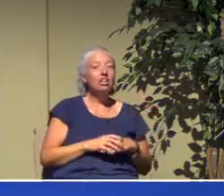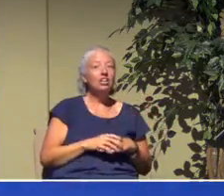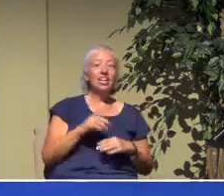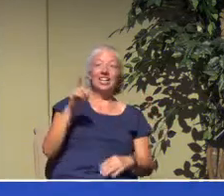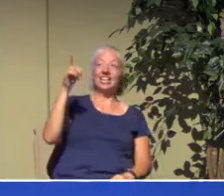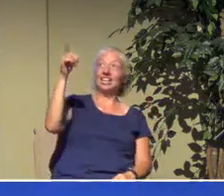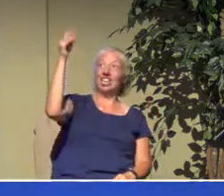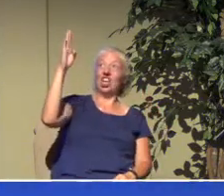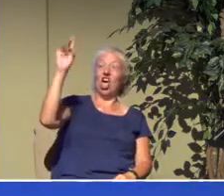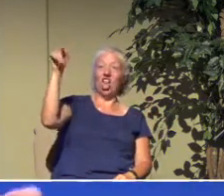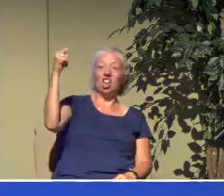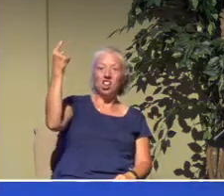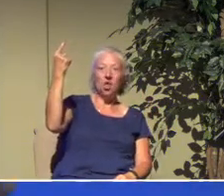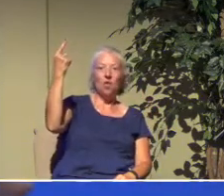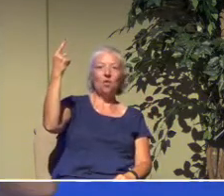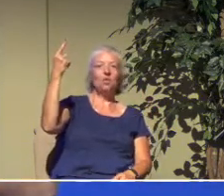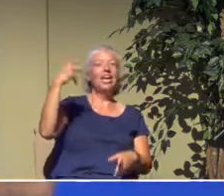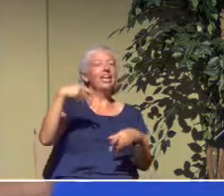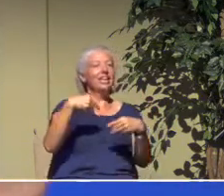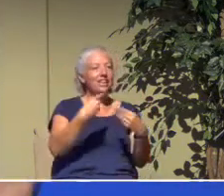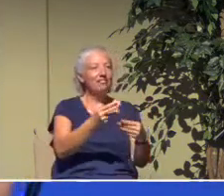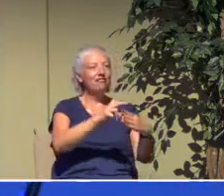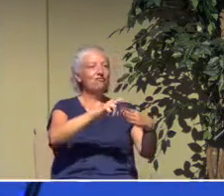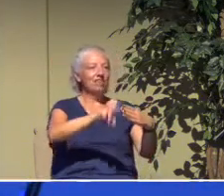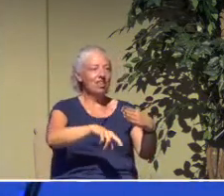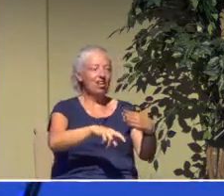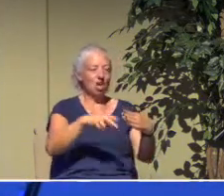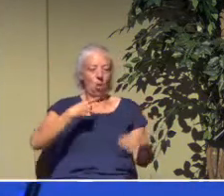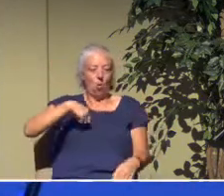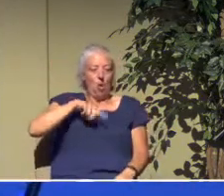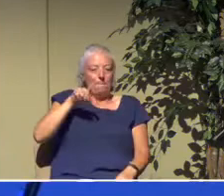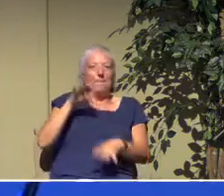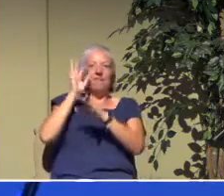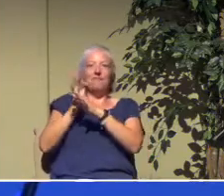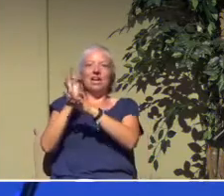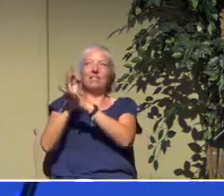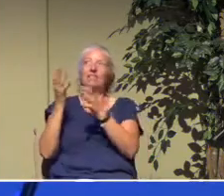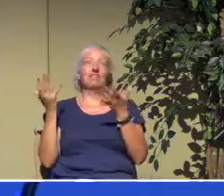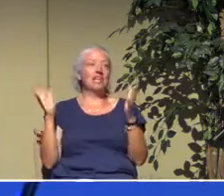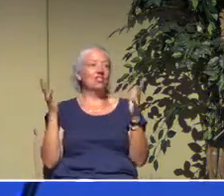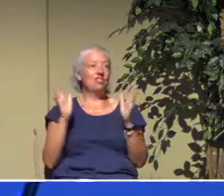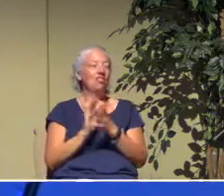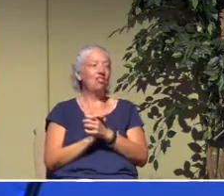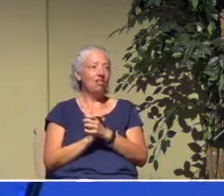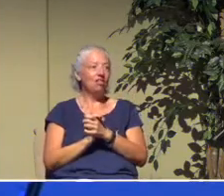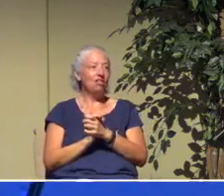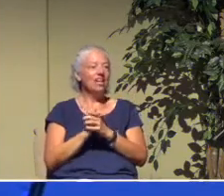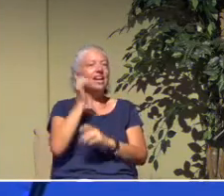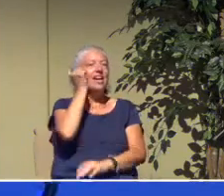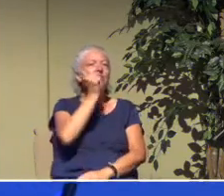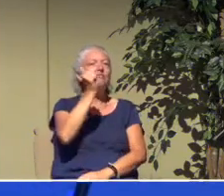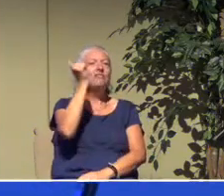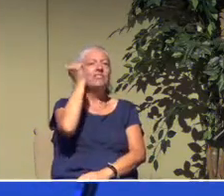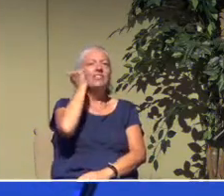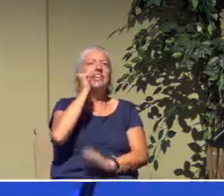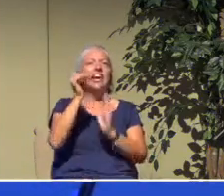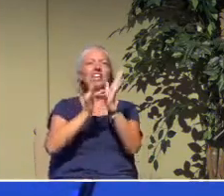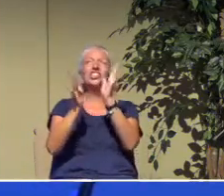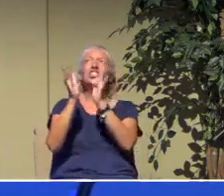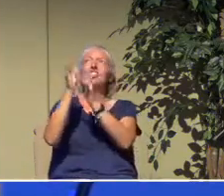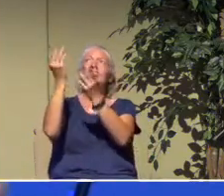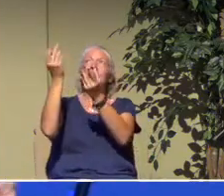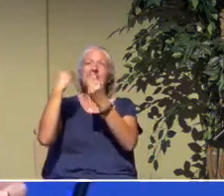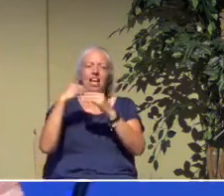Only God can make an outcome, but we are just responsible to be faithful. Every day, Jesus will shape us and mold